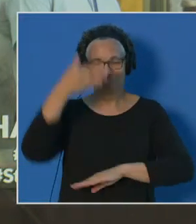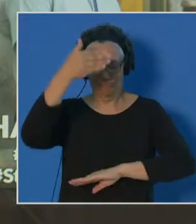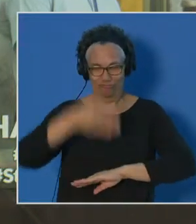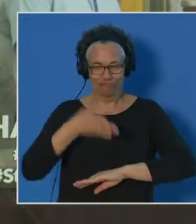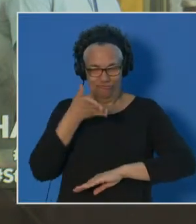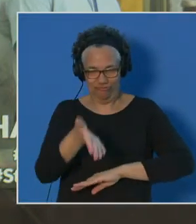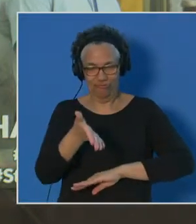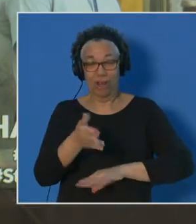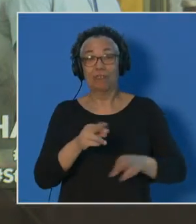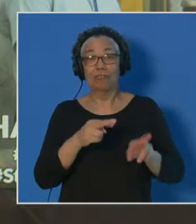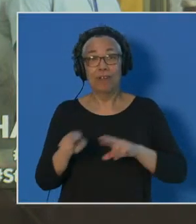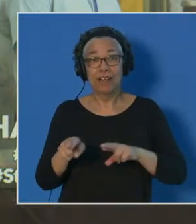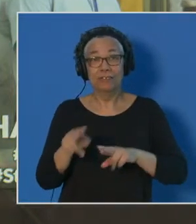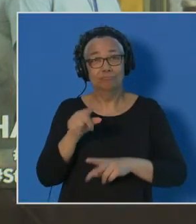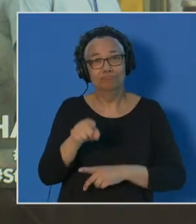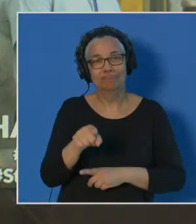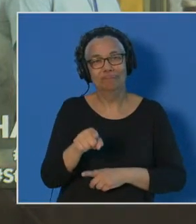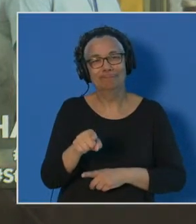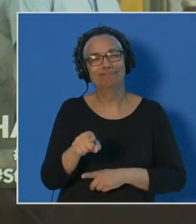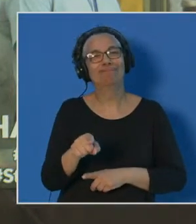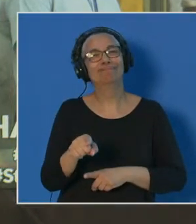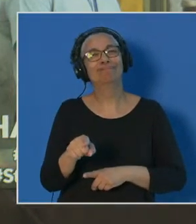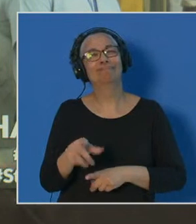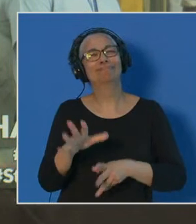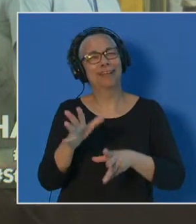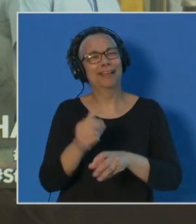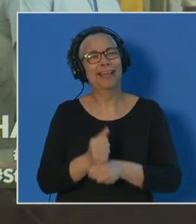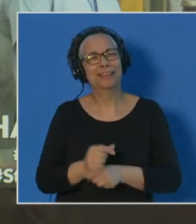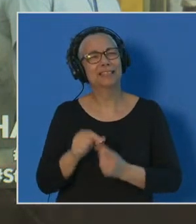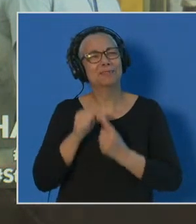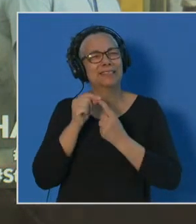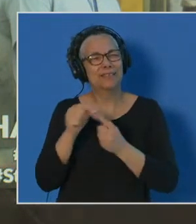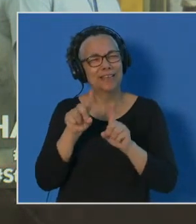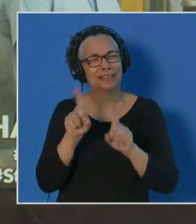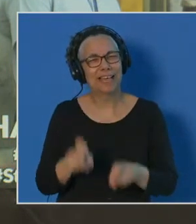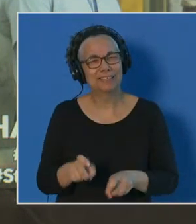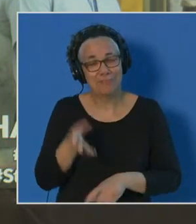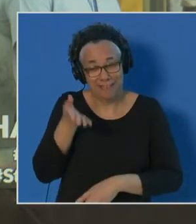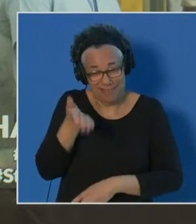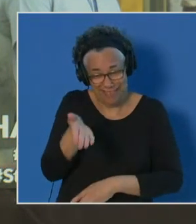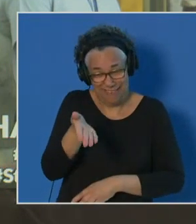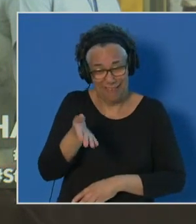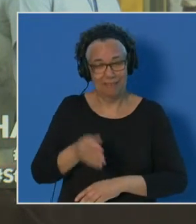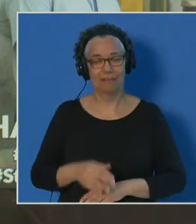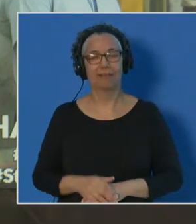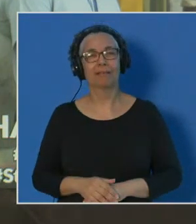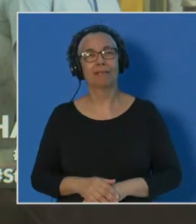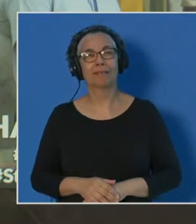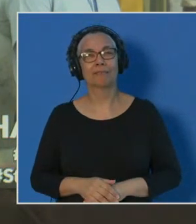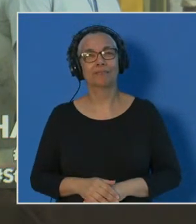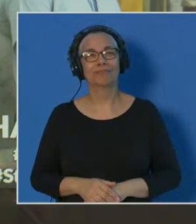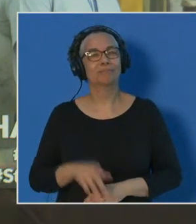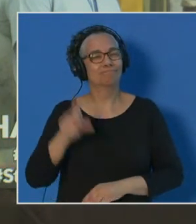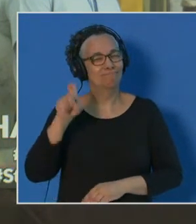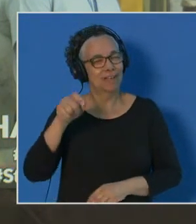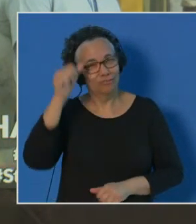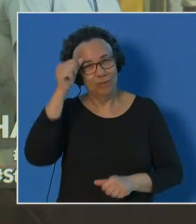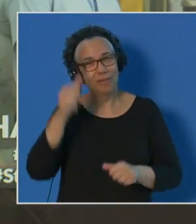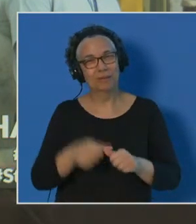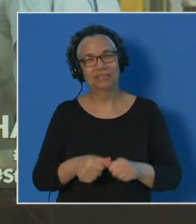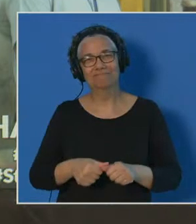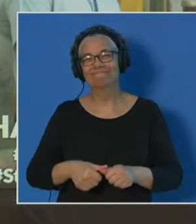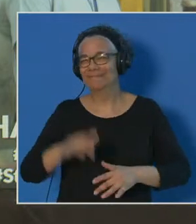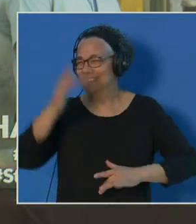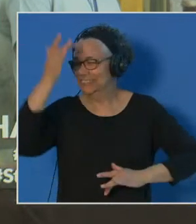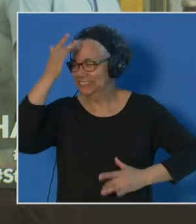readily available, and people can get that particular testing there. But I think that we need to remember that this virus is